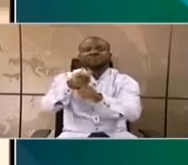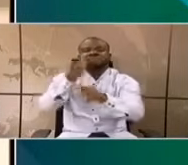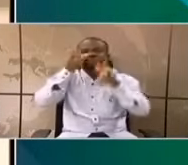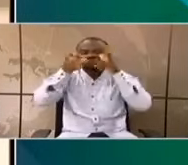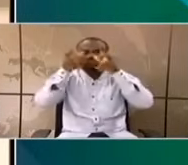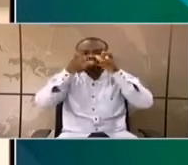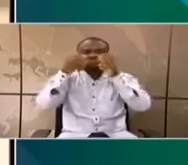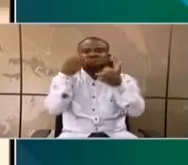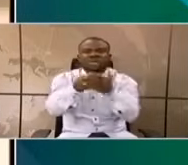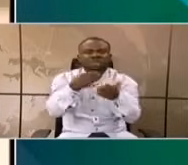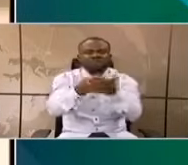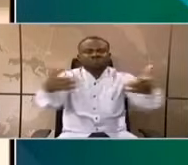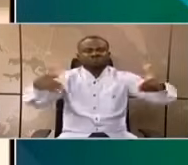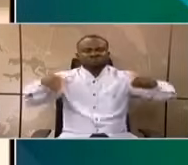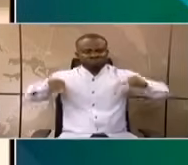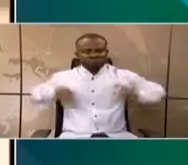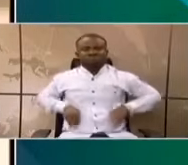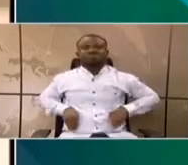akudi.